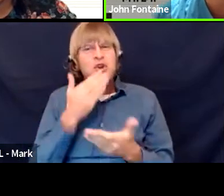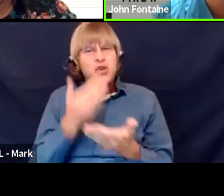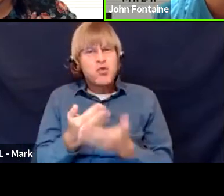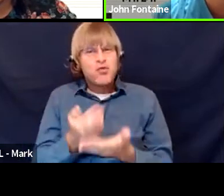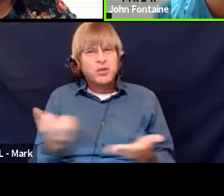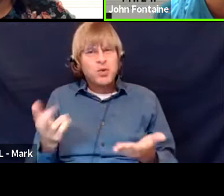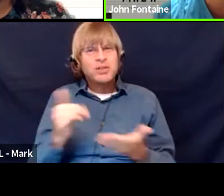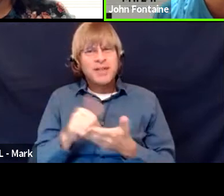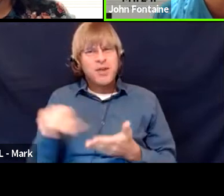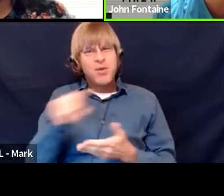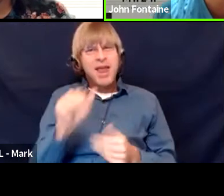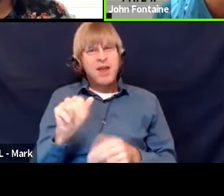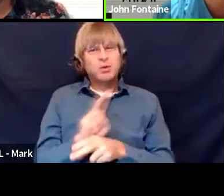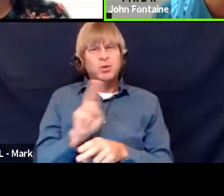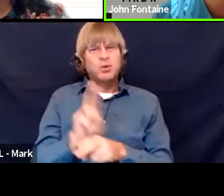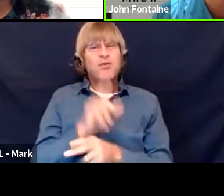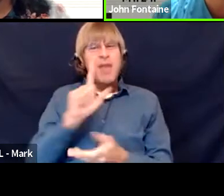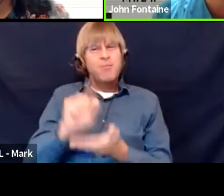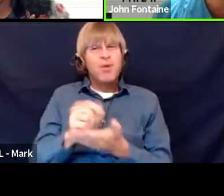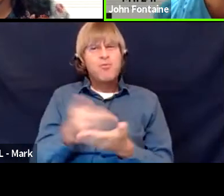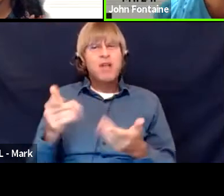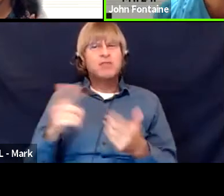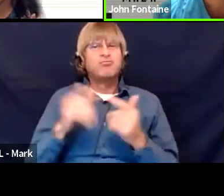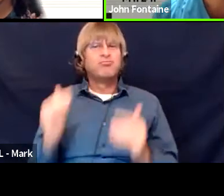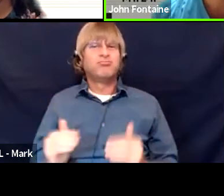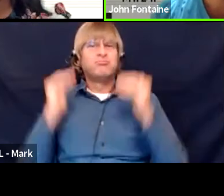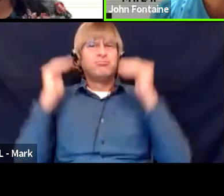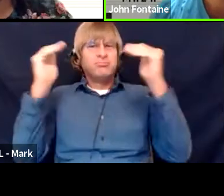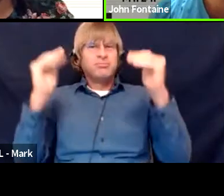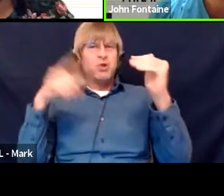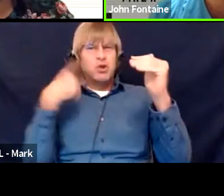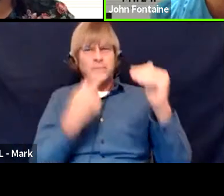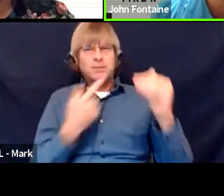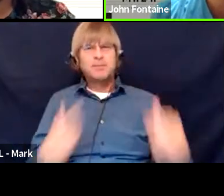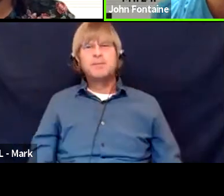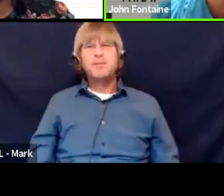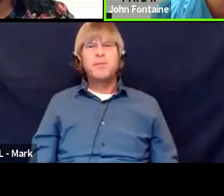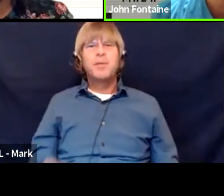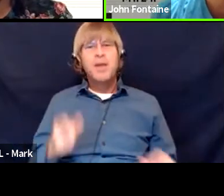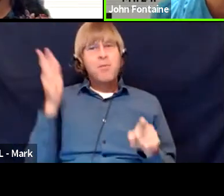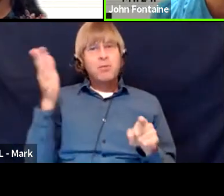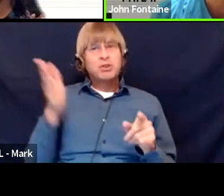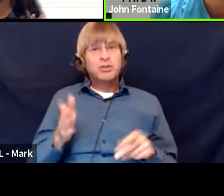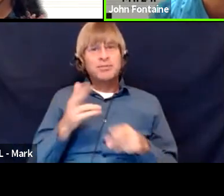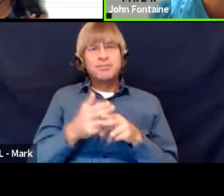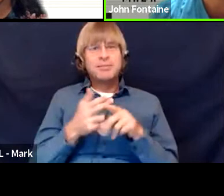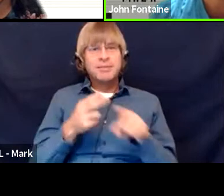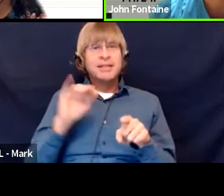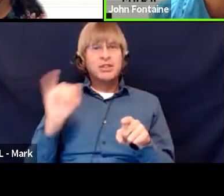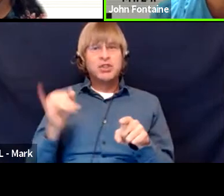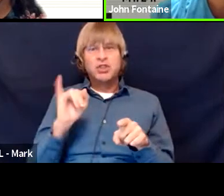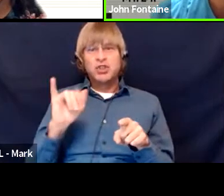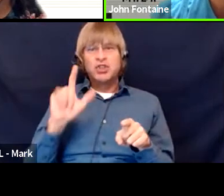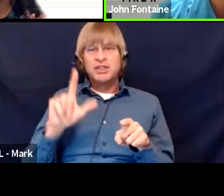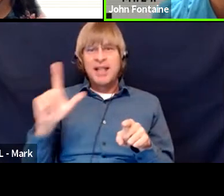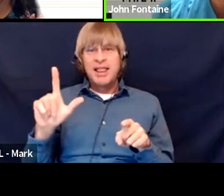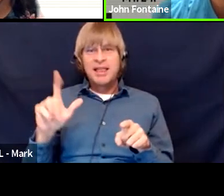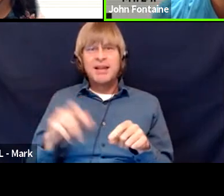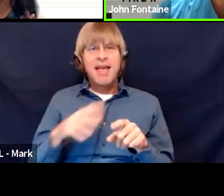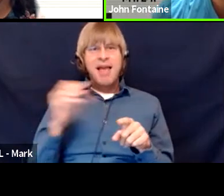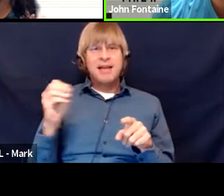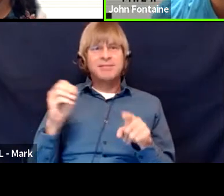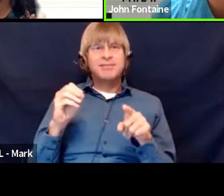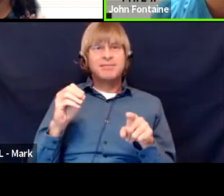resources that creatives can take their print projects to the next level. Our presenters today are Jill